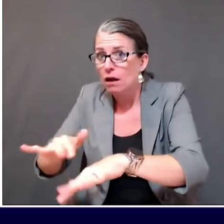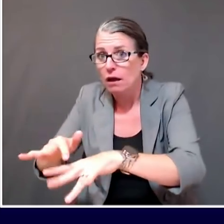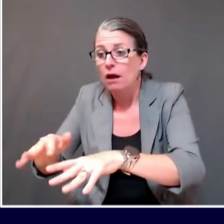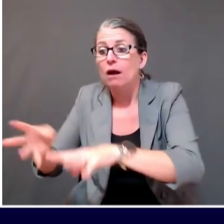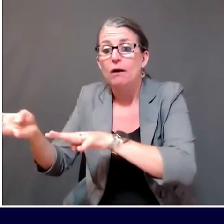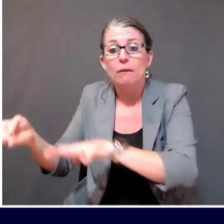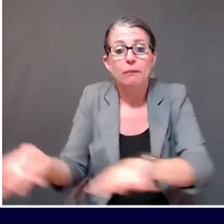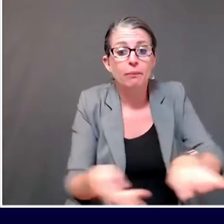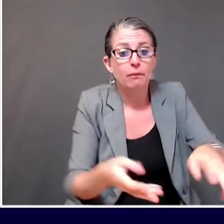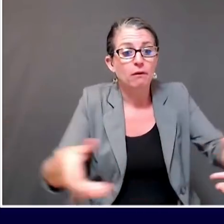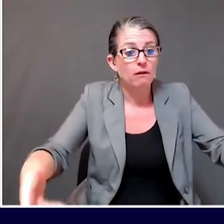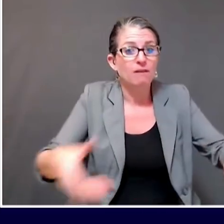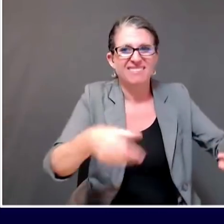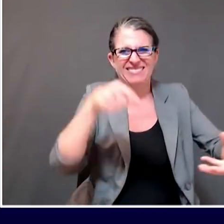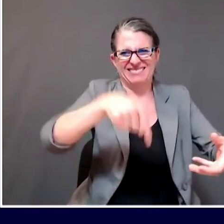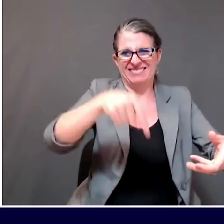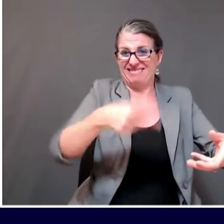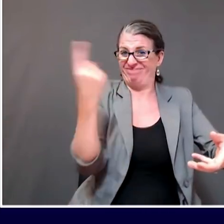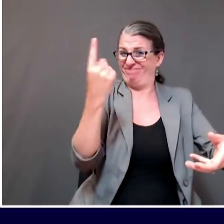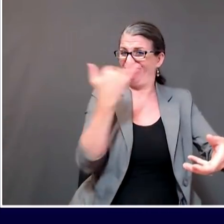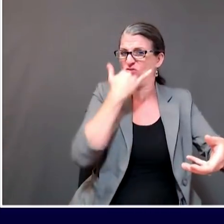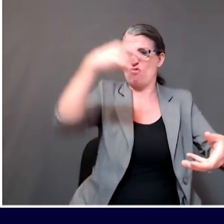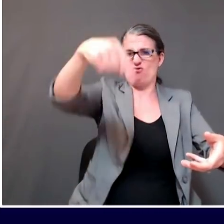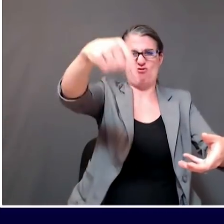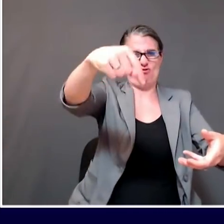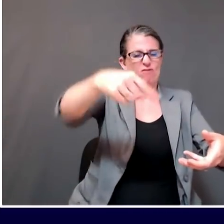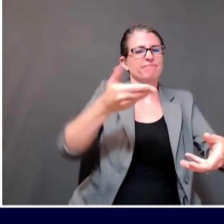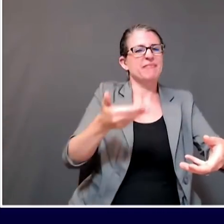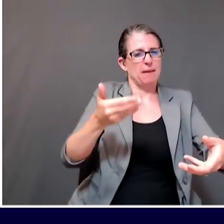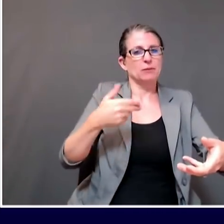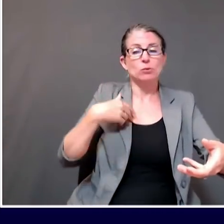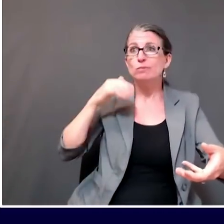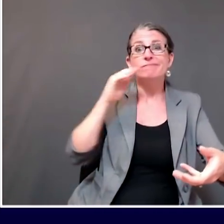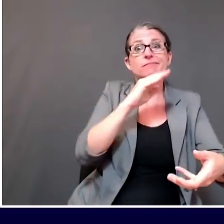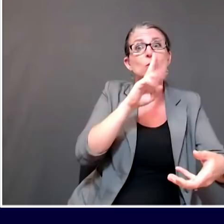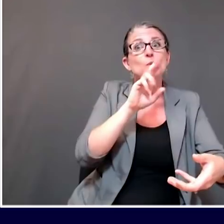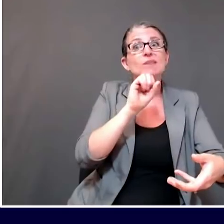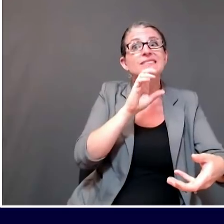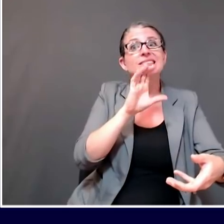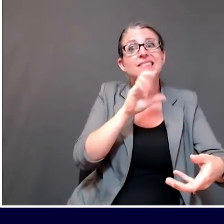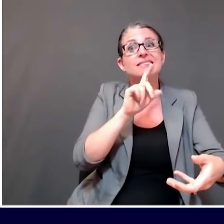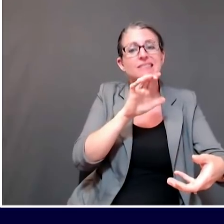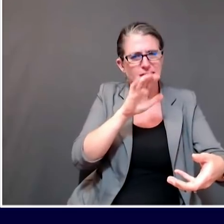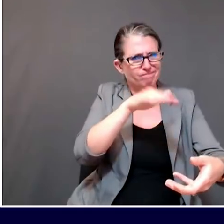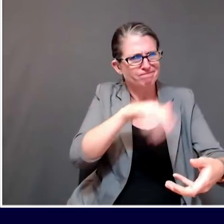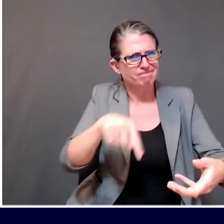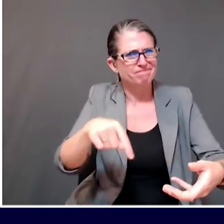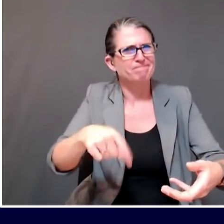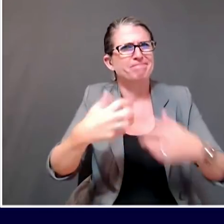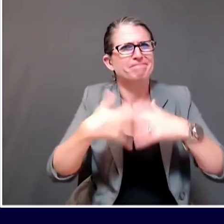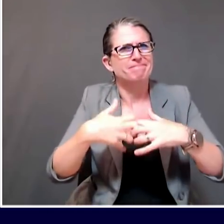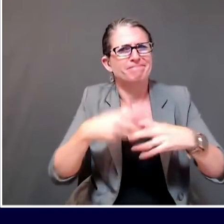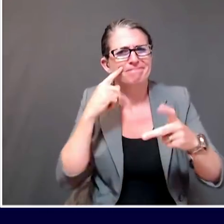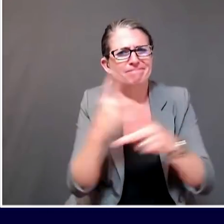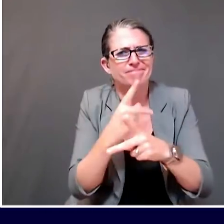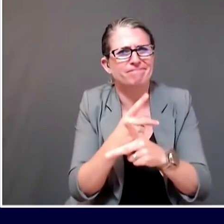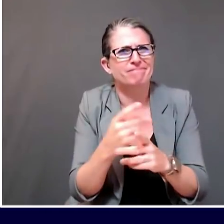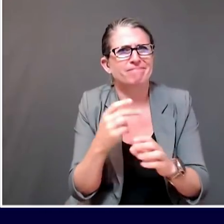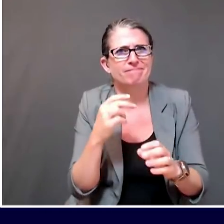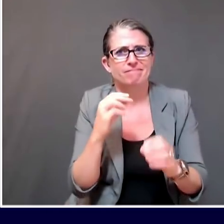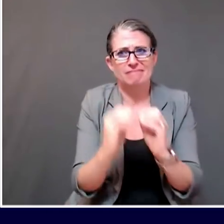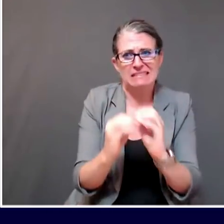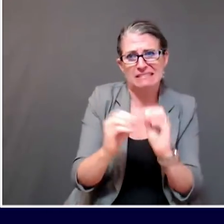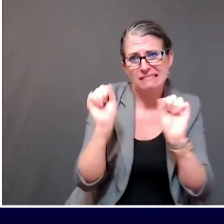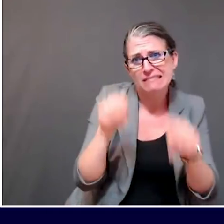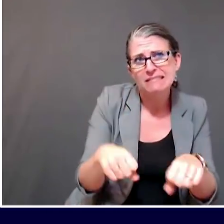those antigen tests have been shown to be negative by our laboratory here in Augusta, we are